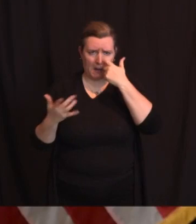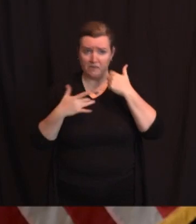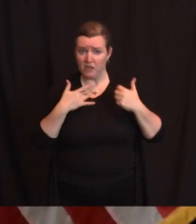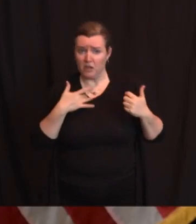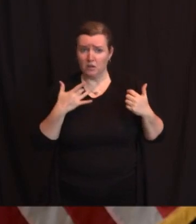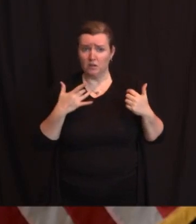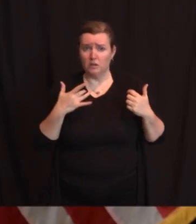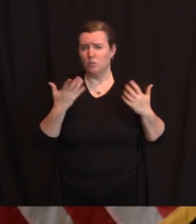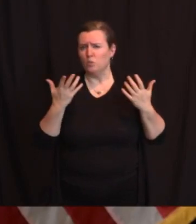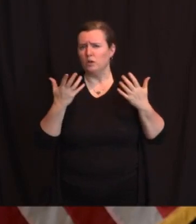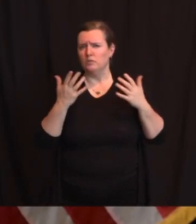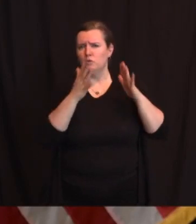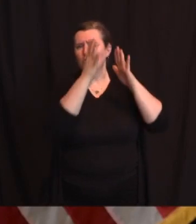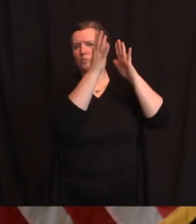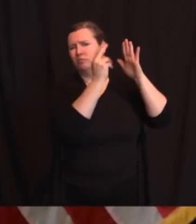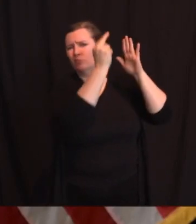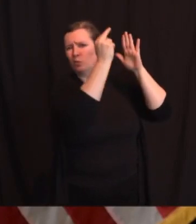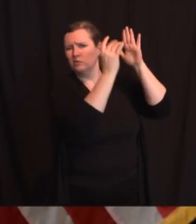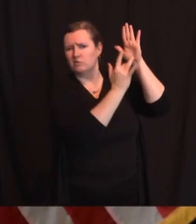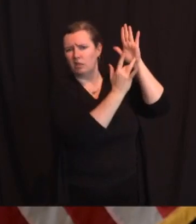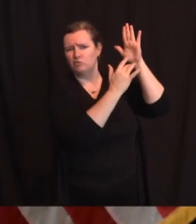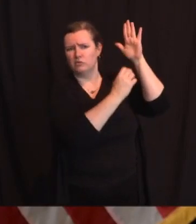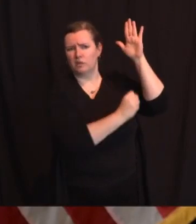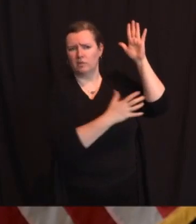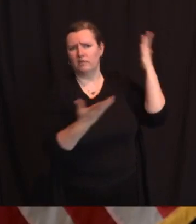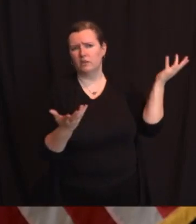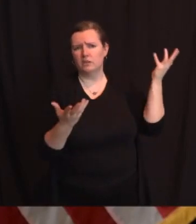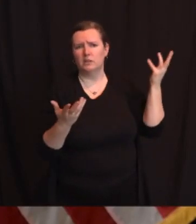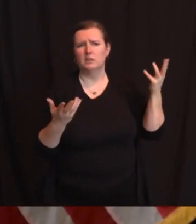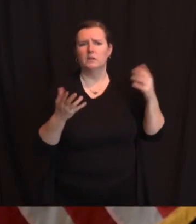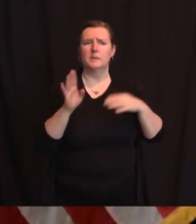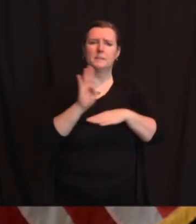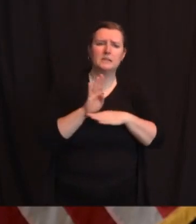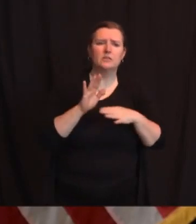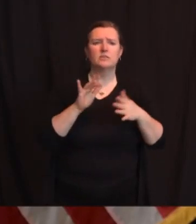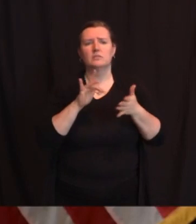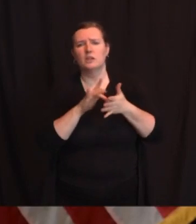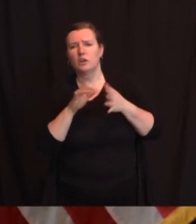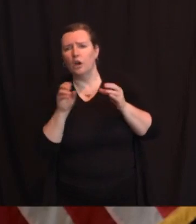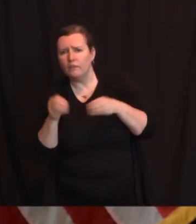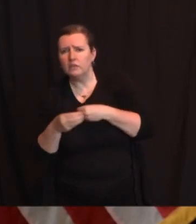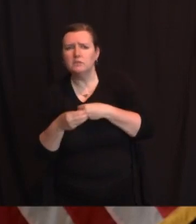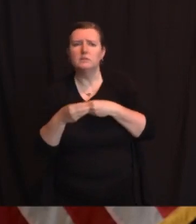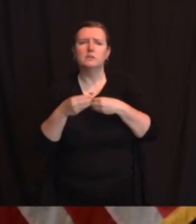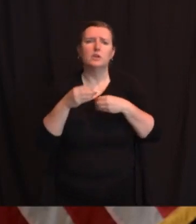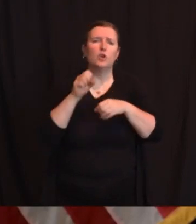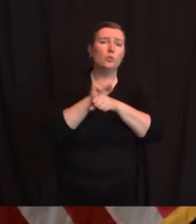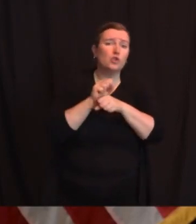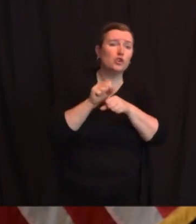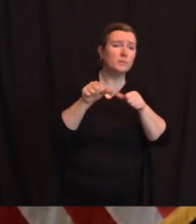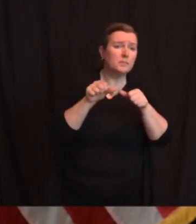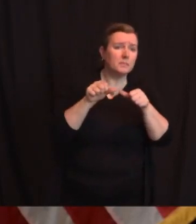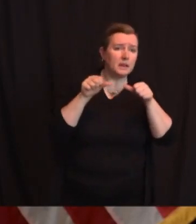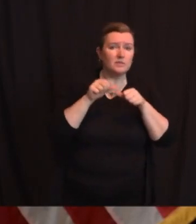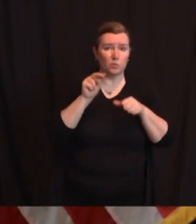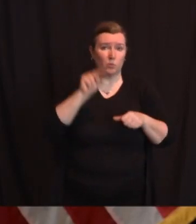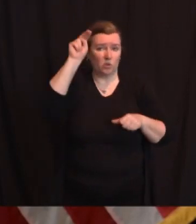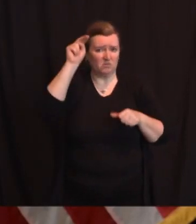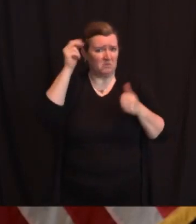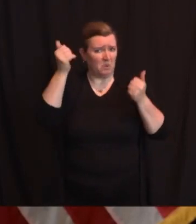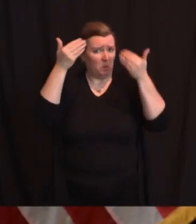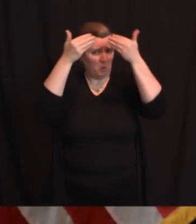will say businesses and doctors' offices and workplaces in the north can open, followed